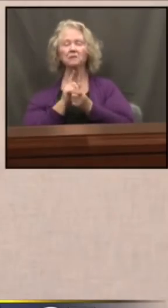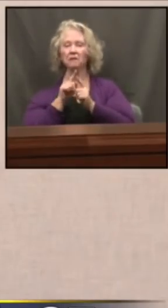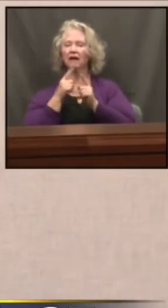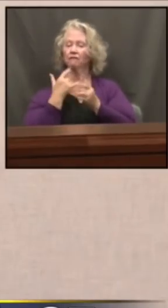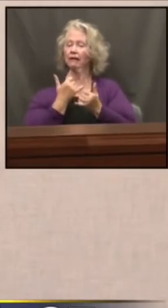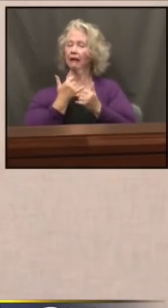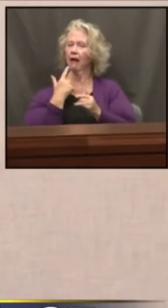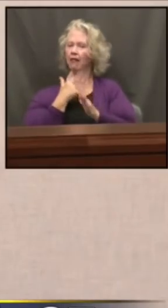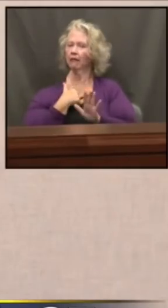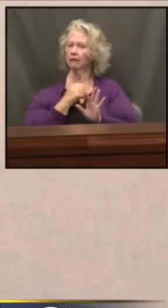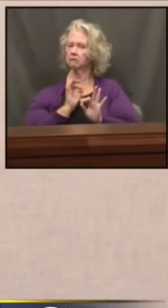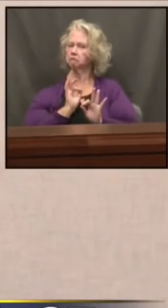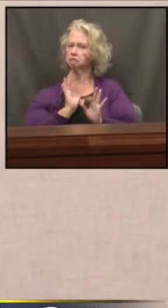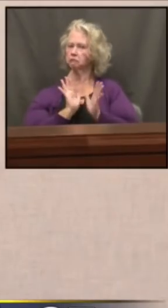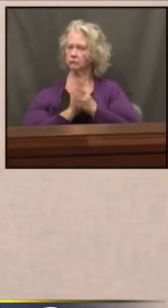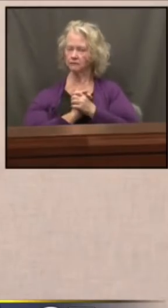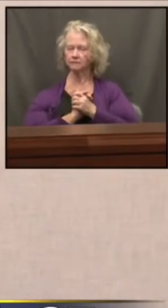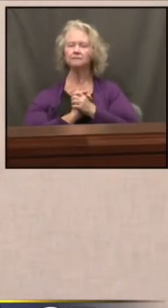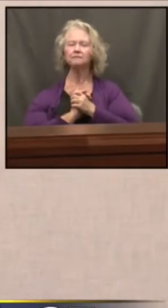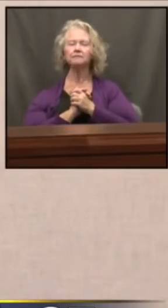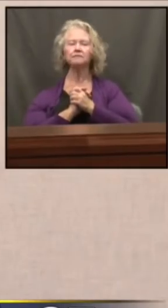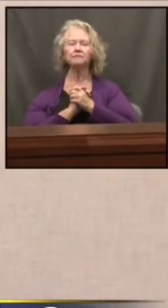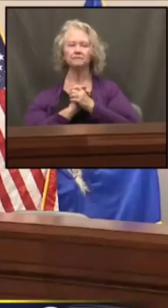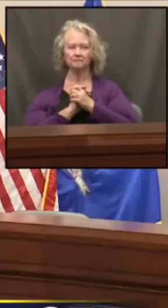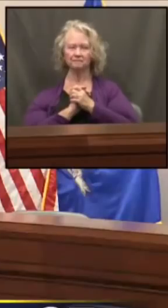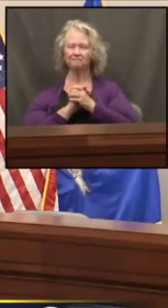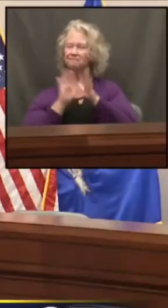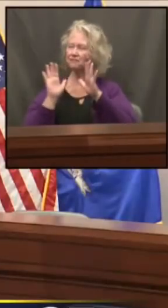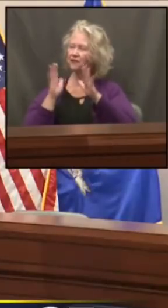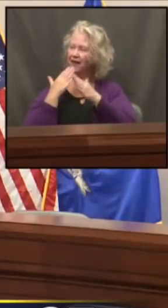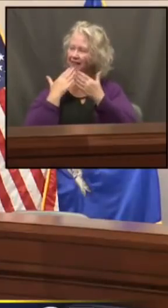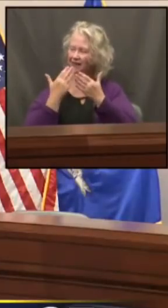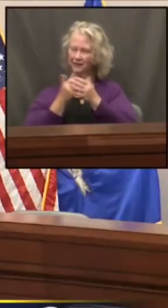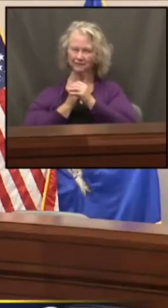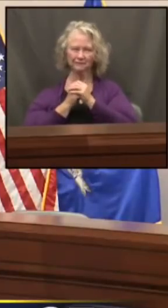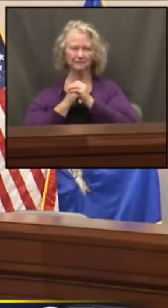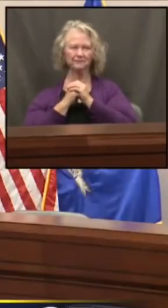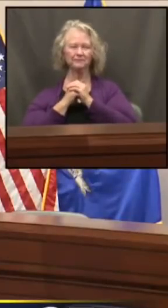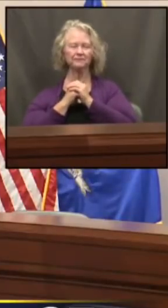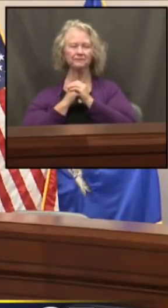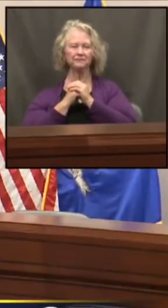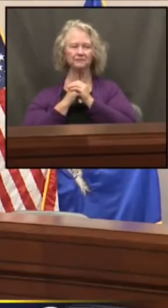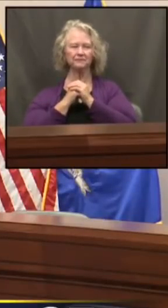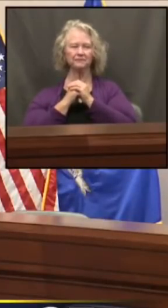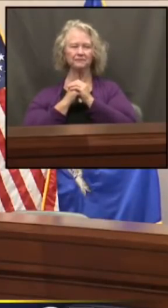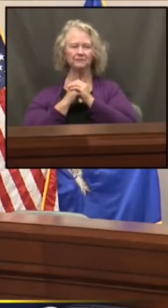think we're in a good place. Okay, great. Thank you so much.